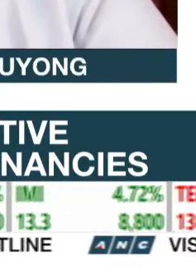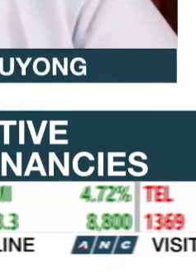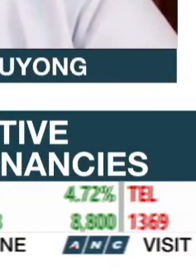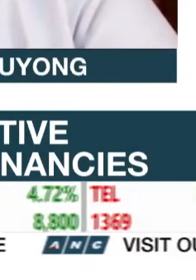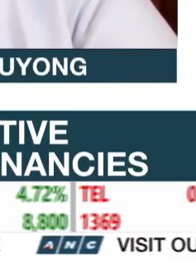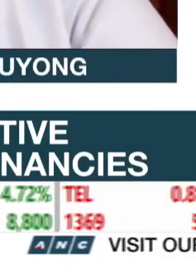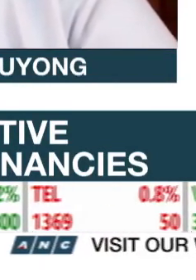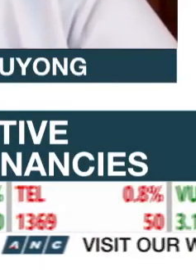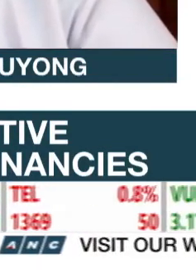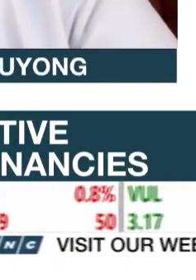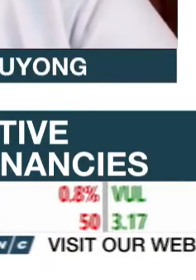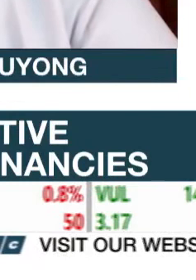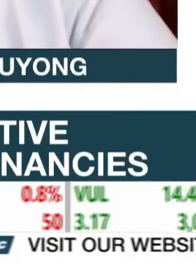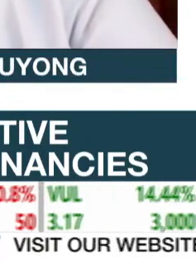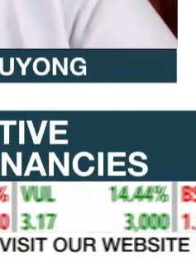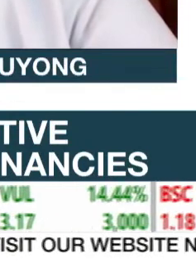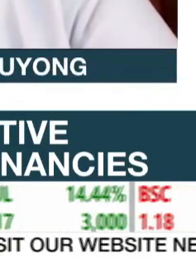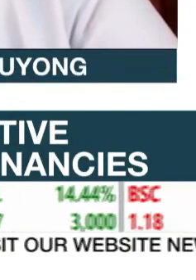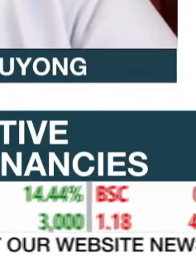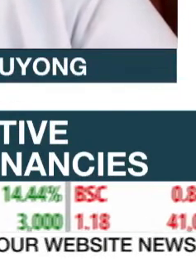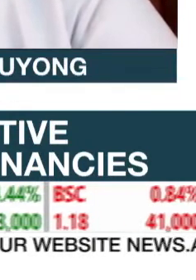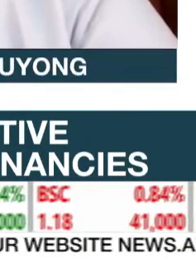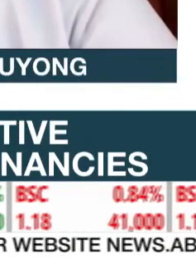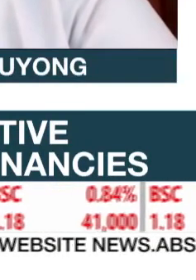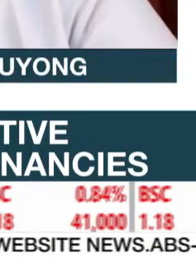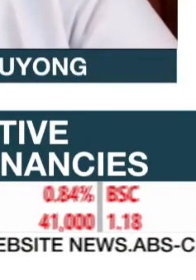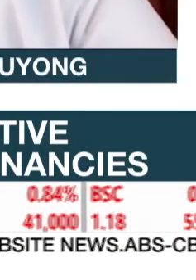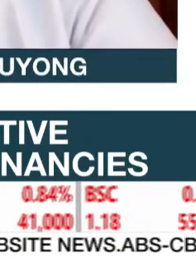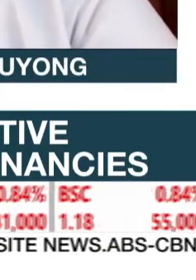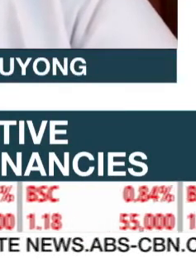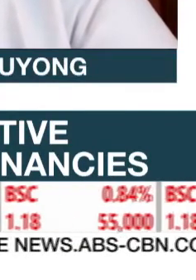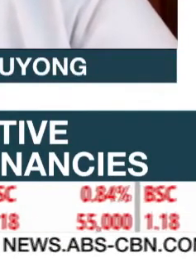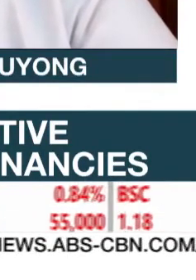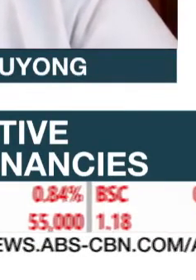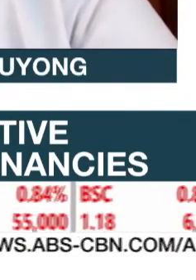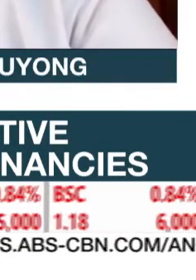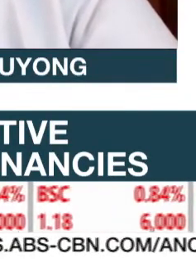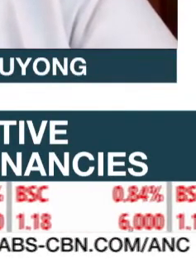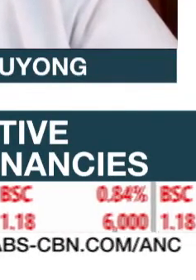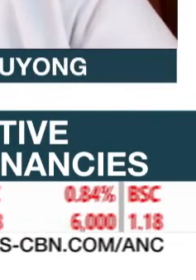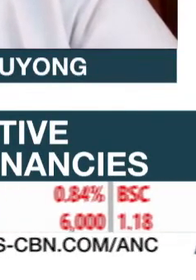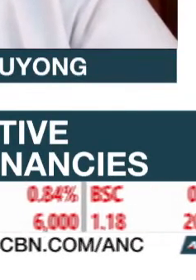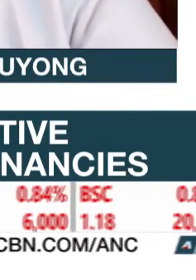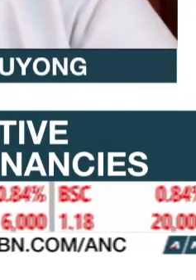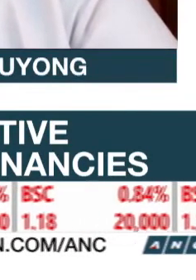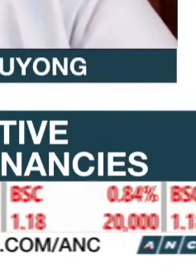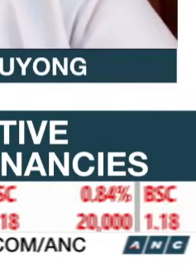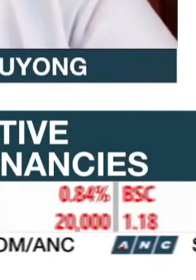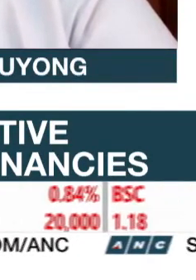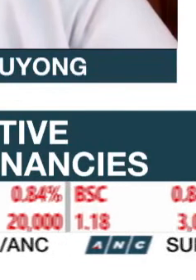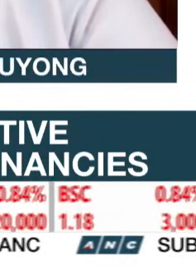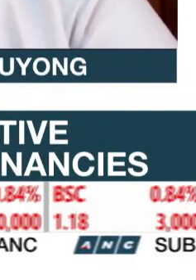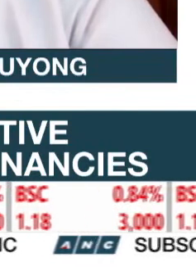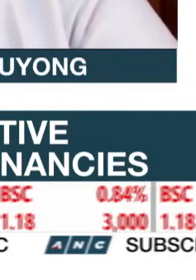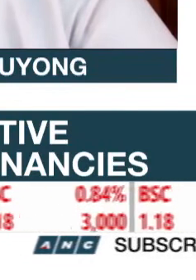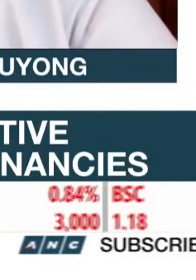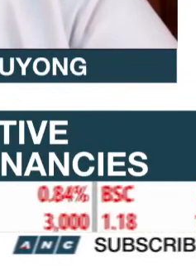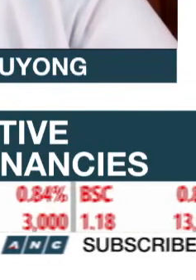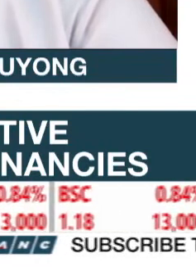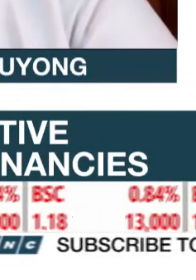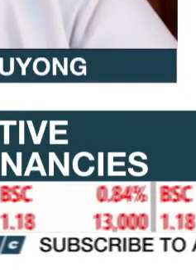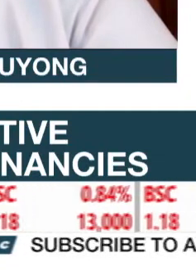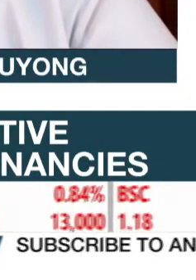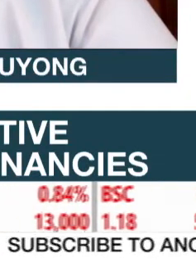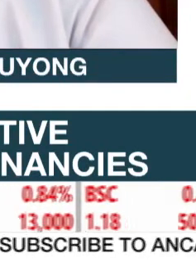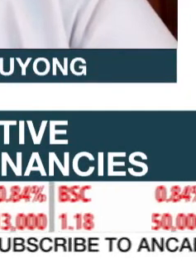to be with you, Carmina. Good noon to everyone. All right, very important topic we're about to talk about today. First of all, I